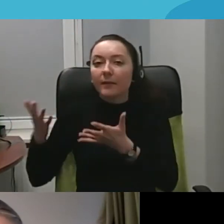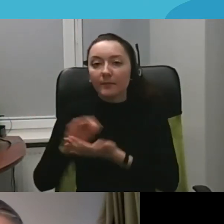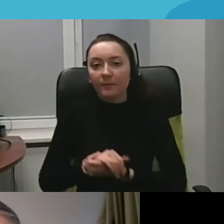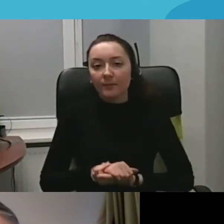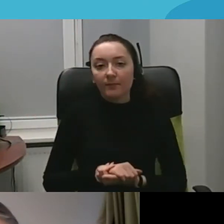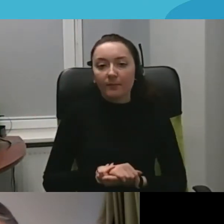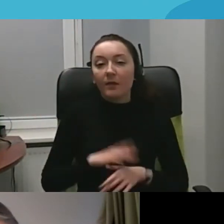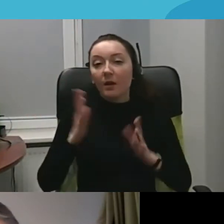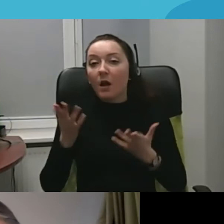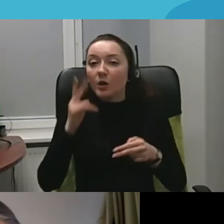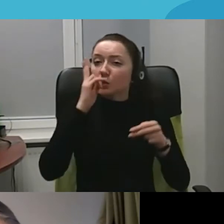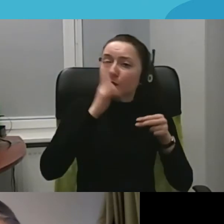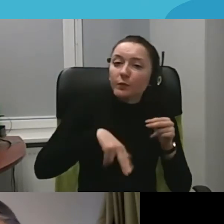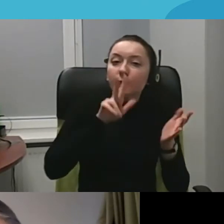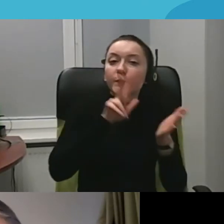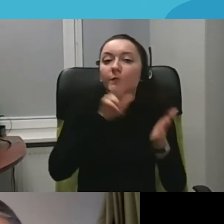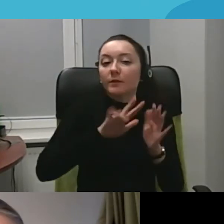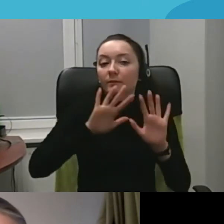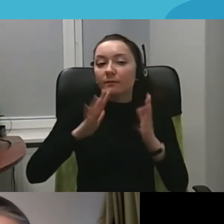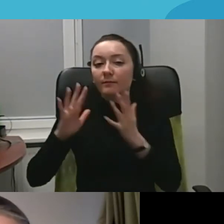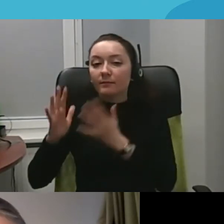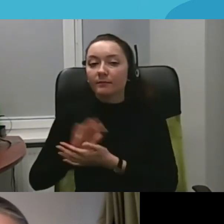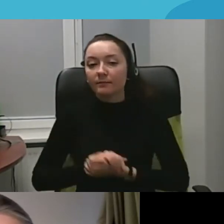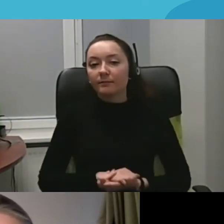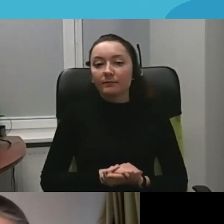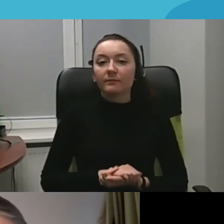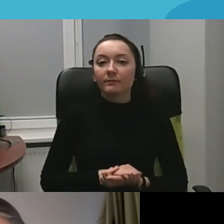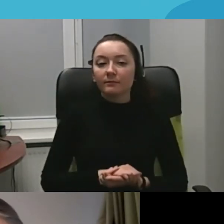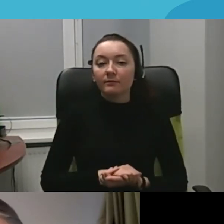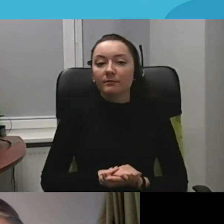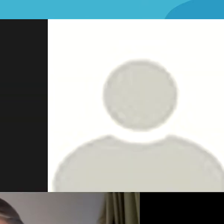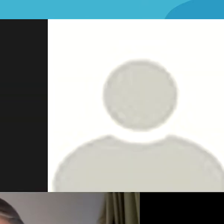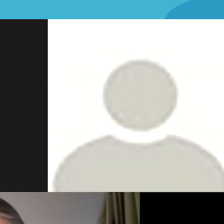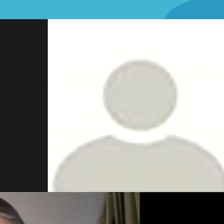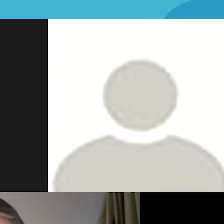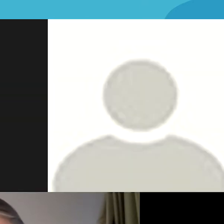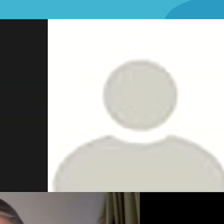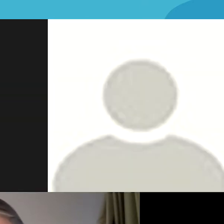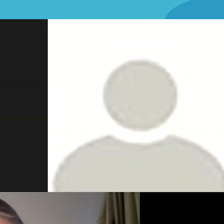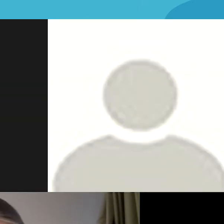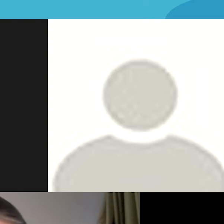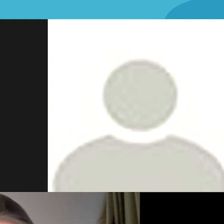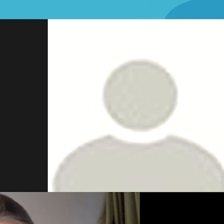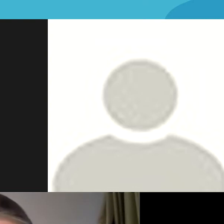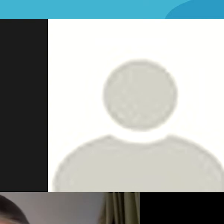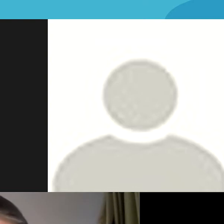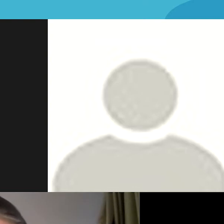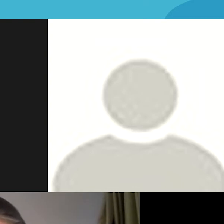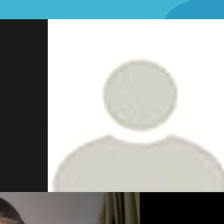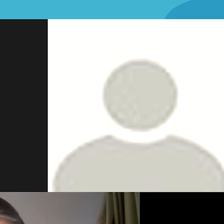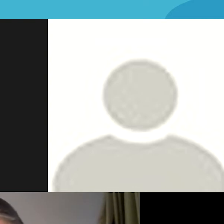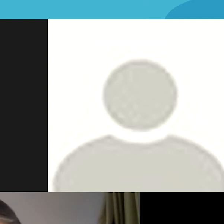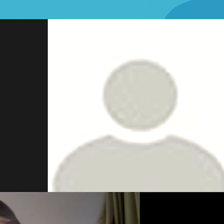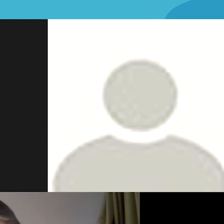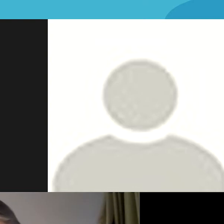an international criminal court for prosecuting torture crimes or possibly crimes against humanity. But here, as you know, the composition